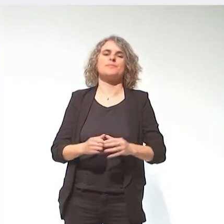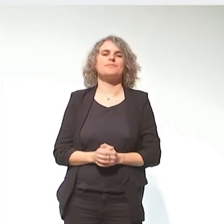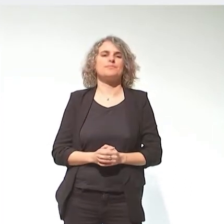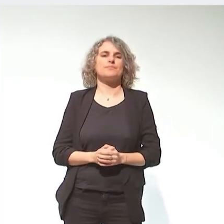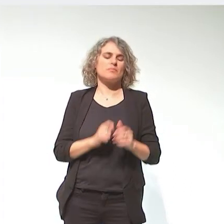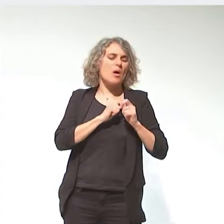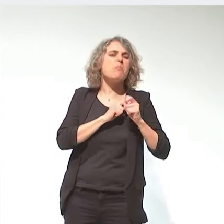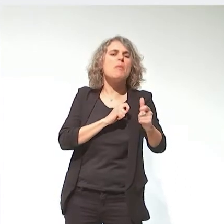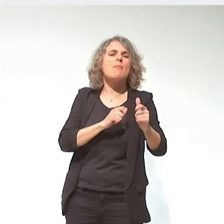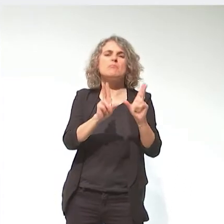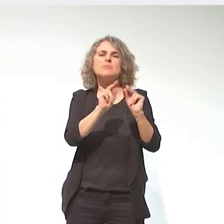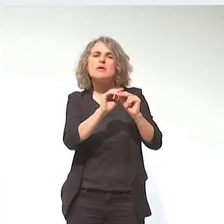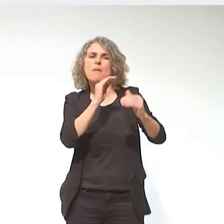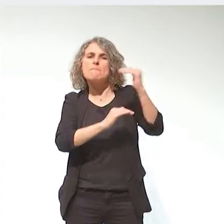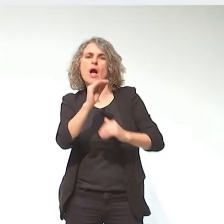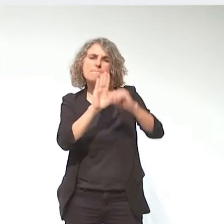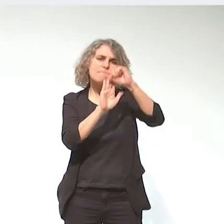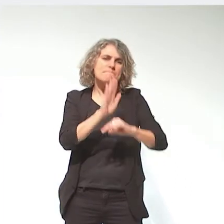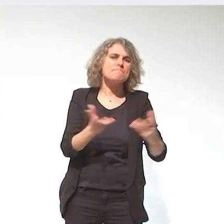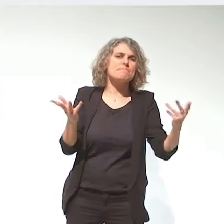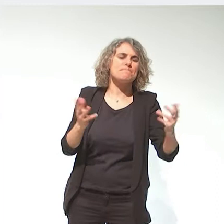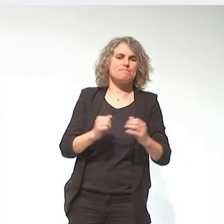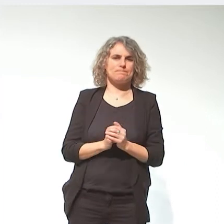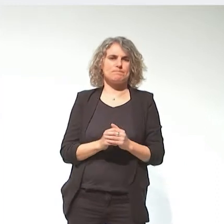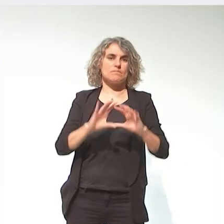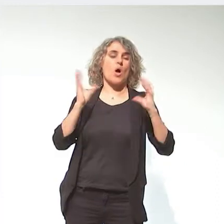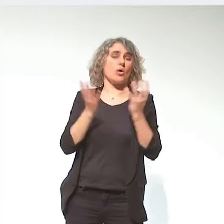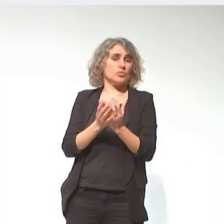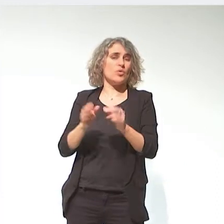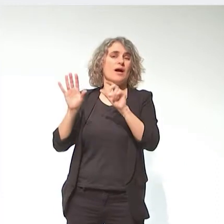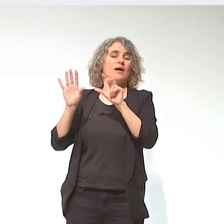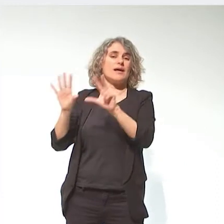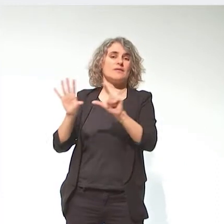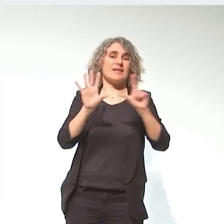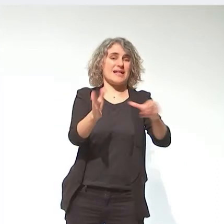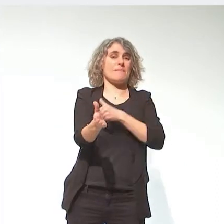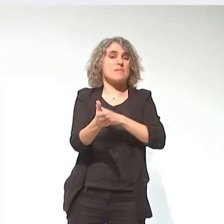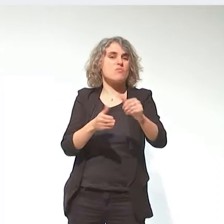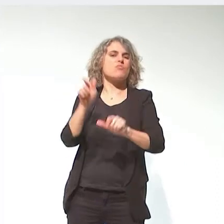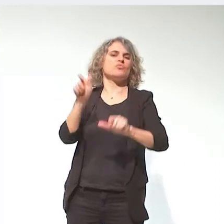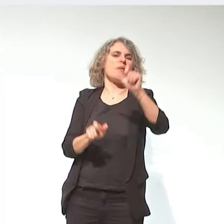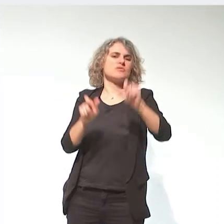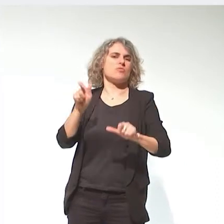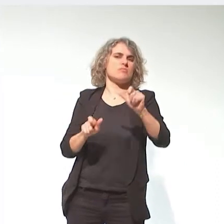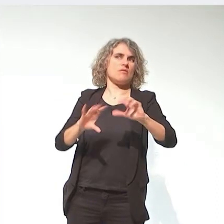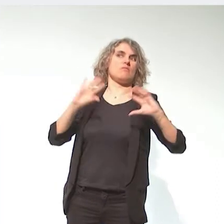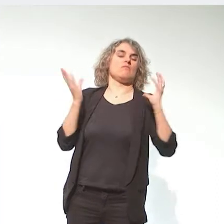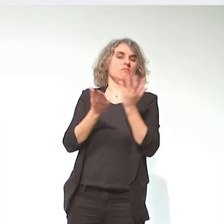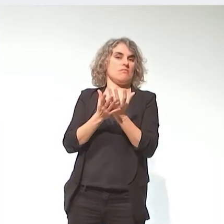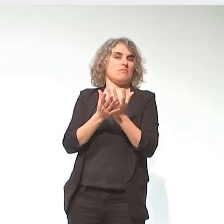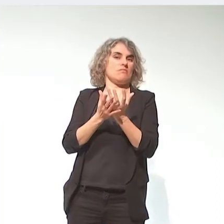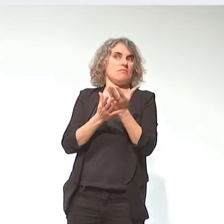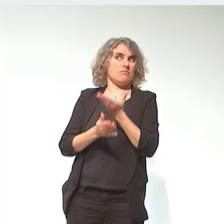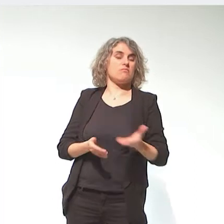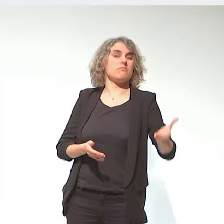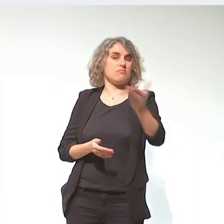Around 87 million persons have some form of disability in the EU. And we